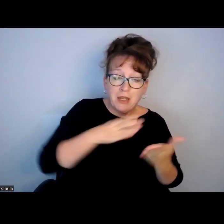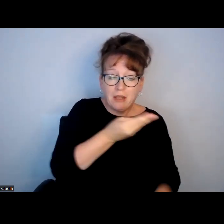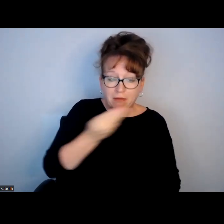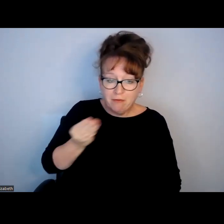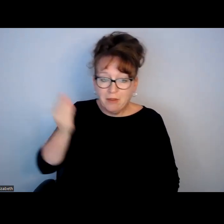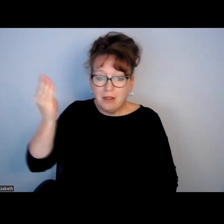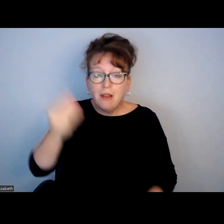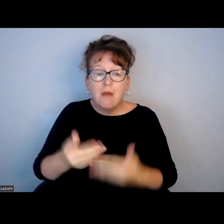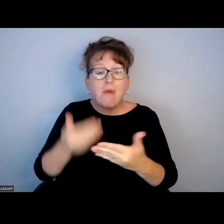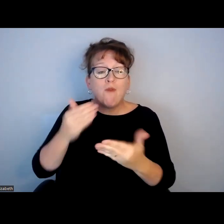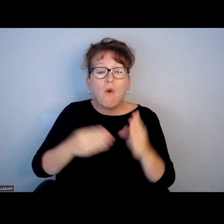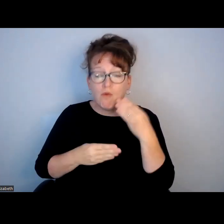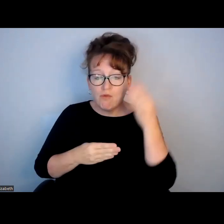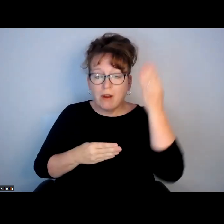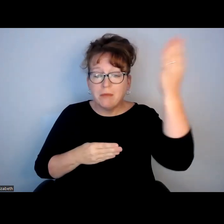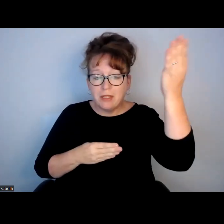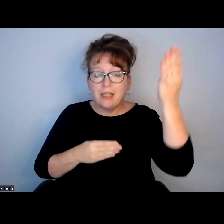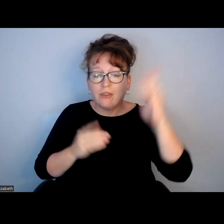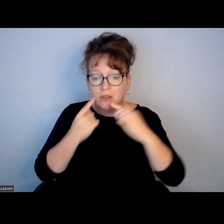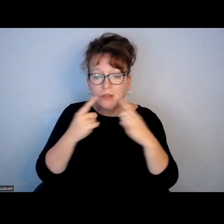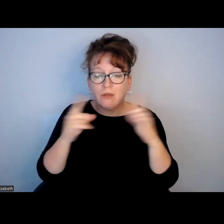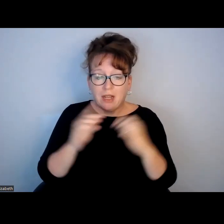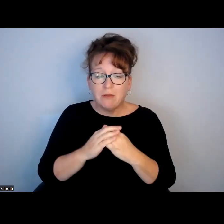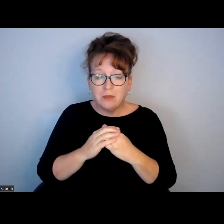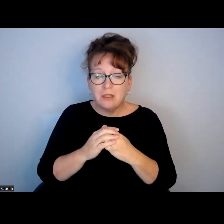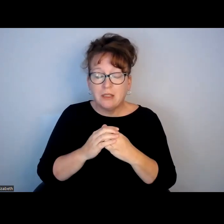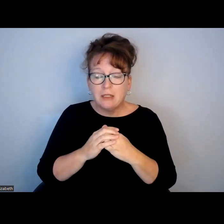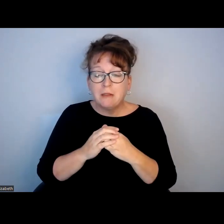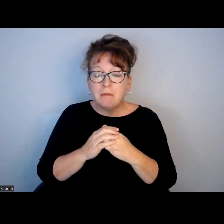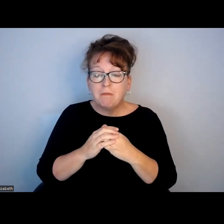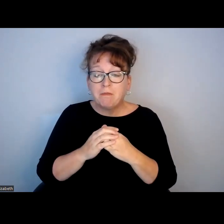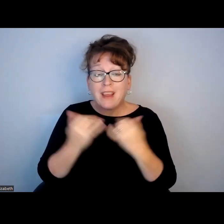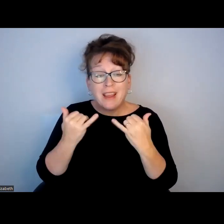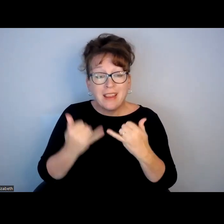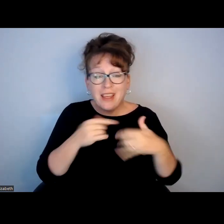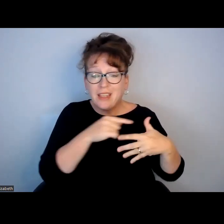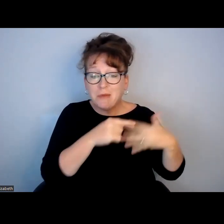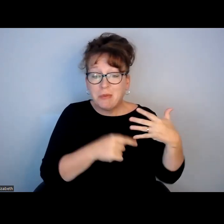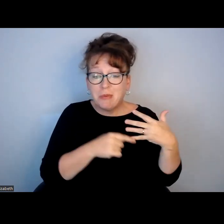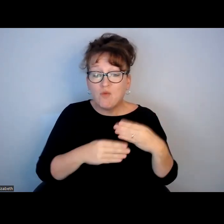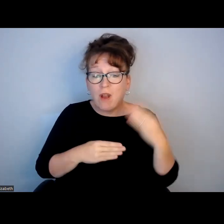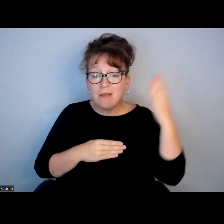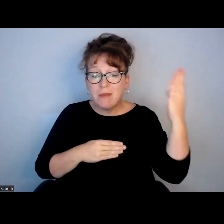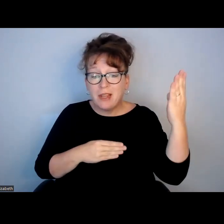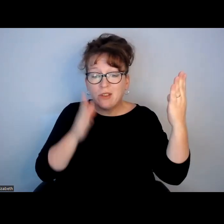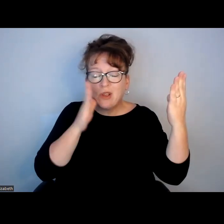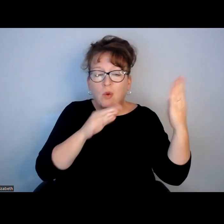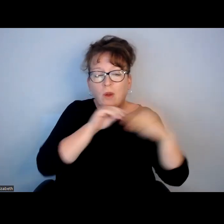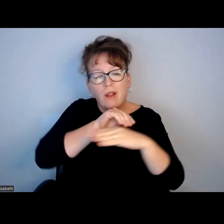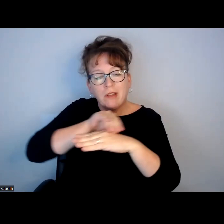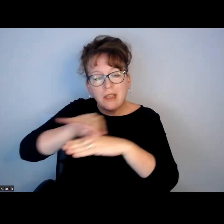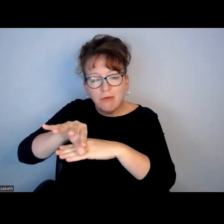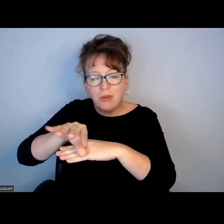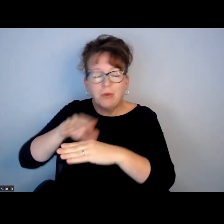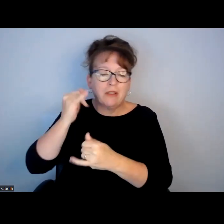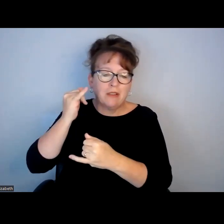out. There's very much an understanding that these recommendations will shape the final product that the